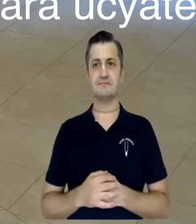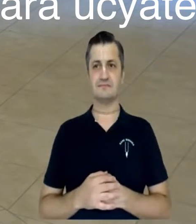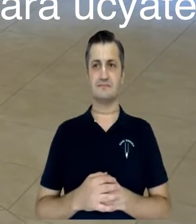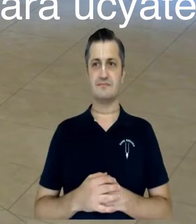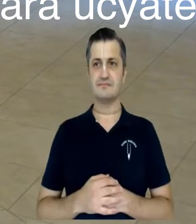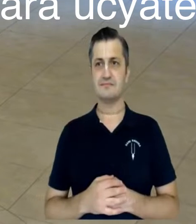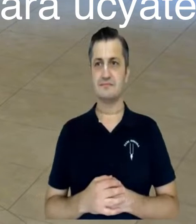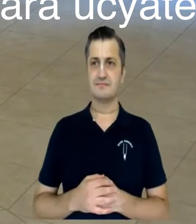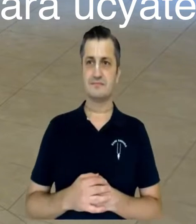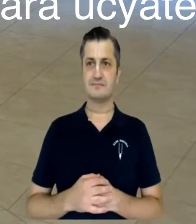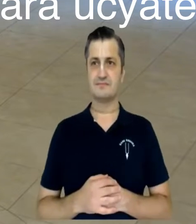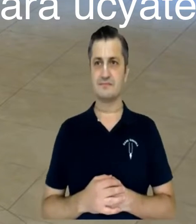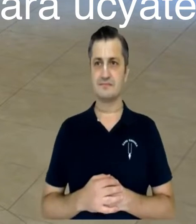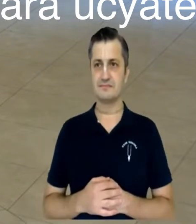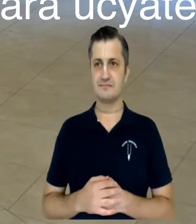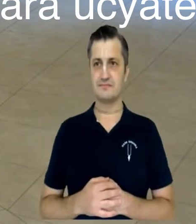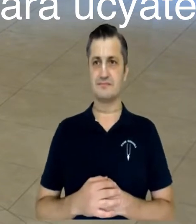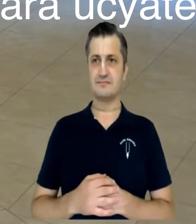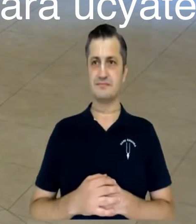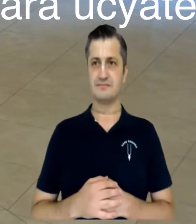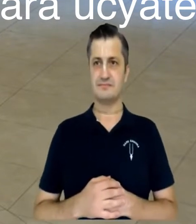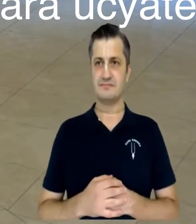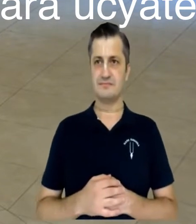Kutashtoksara uchyate.